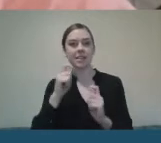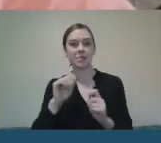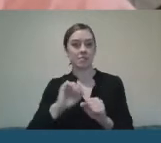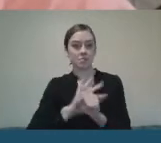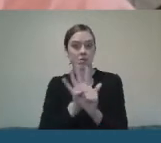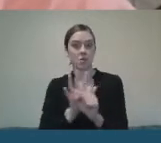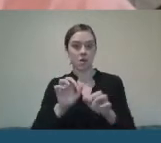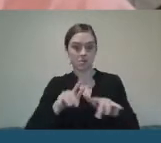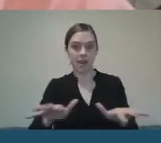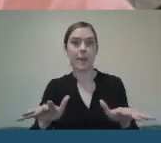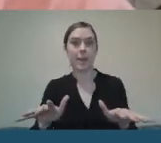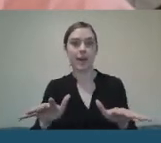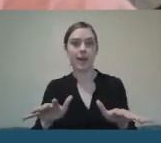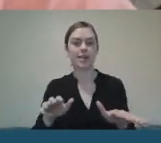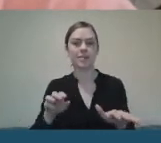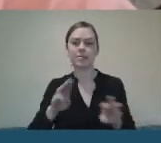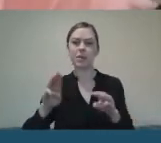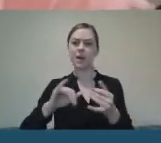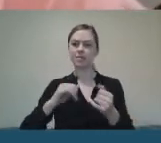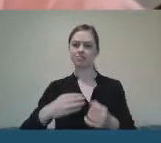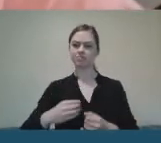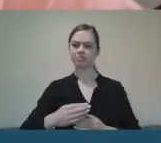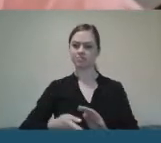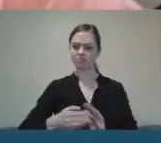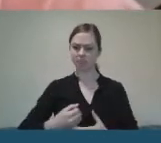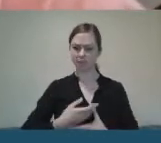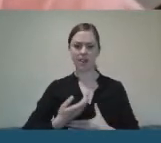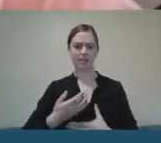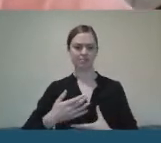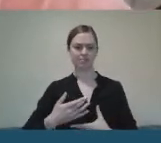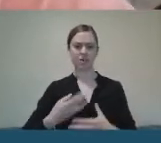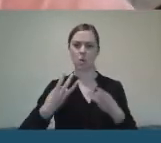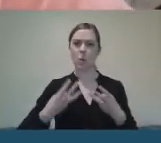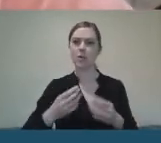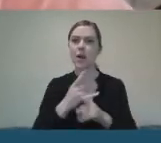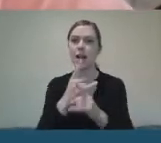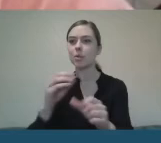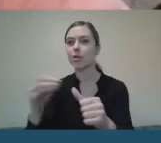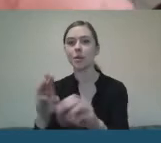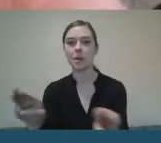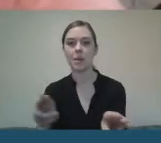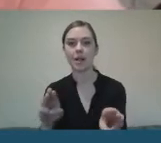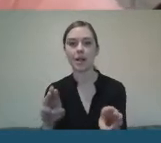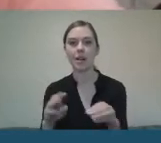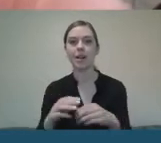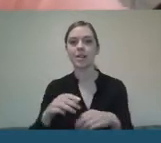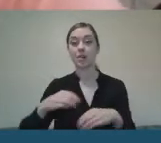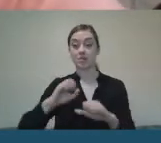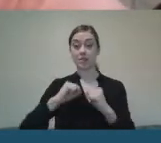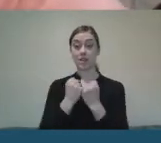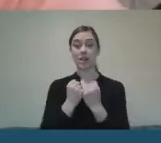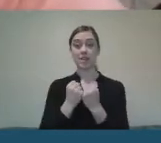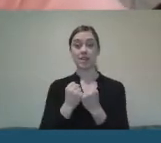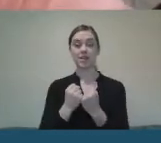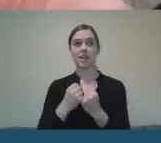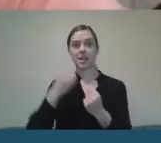have a desire to want to help other people, because it's just kind of the way, you know, that we've become, you know, in society. You know, we're very Mayfair driven,